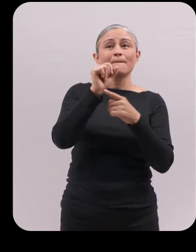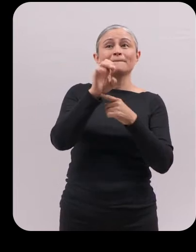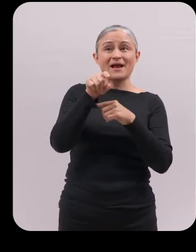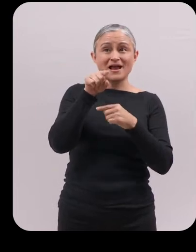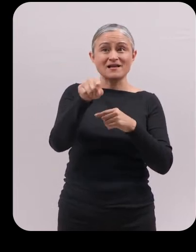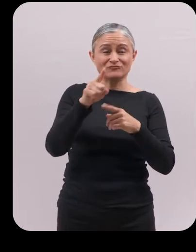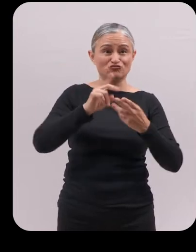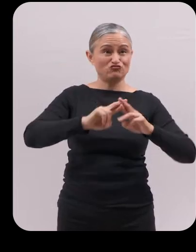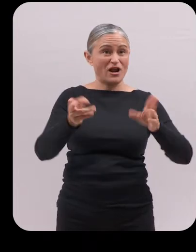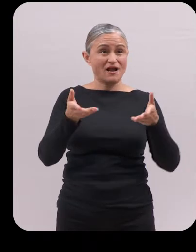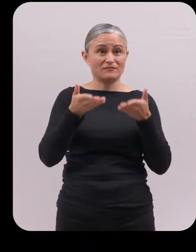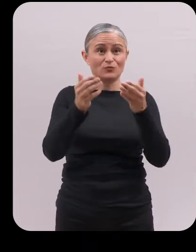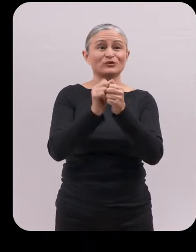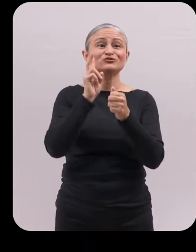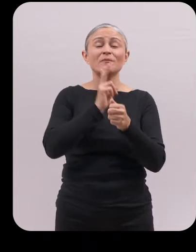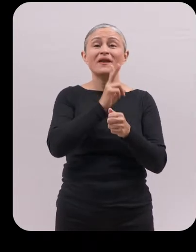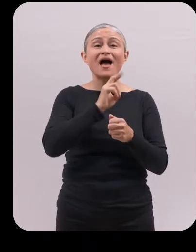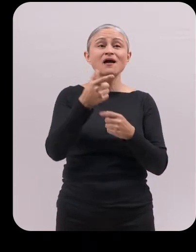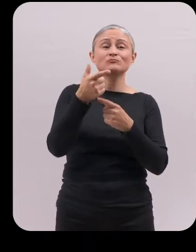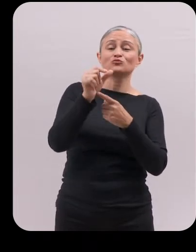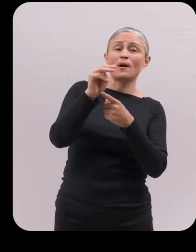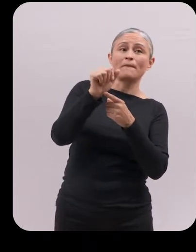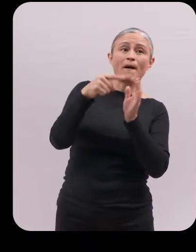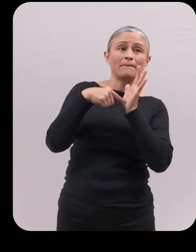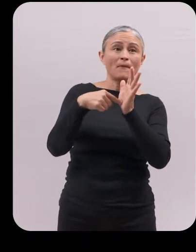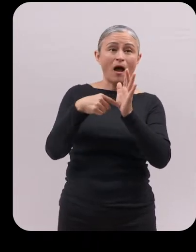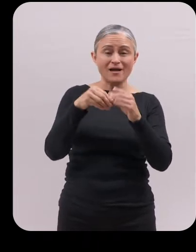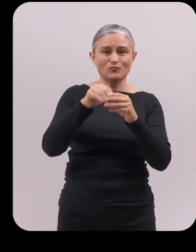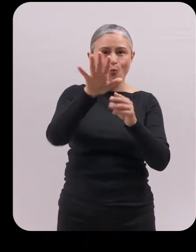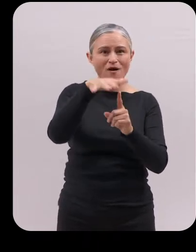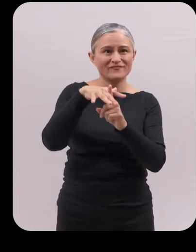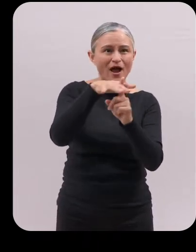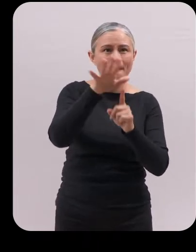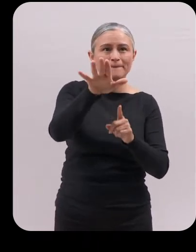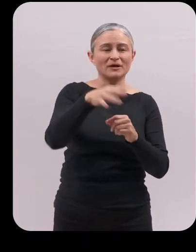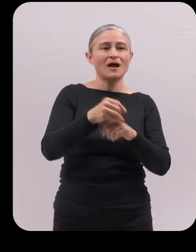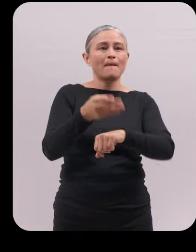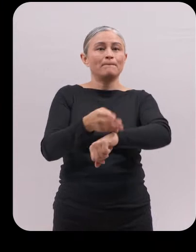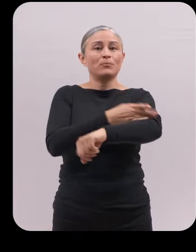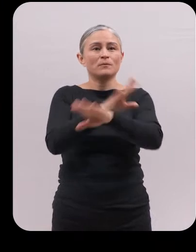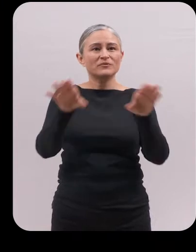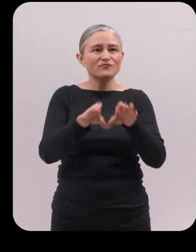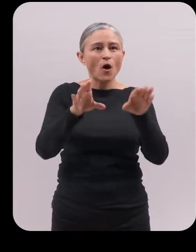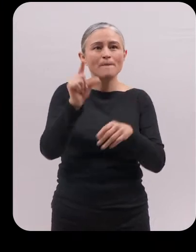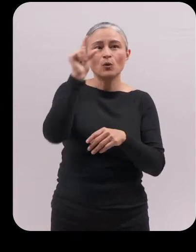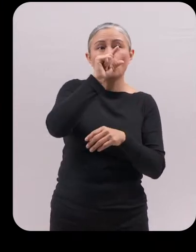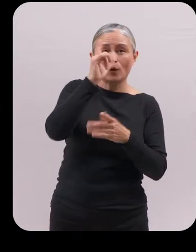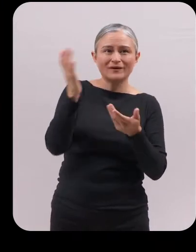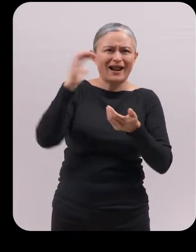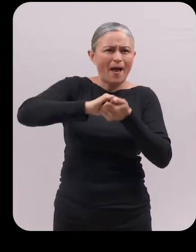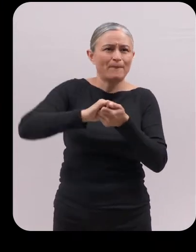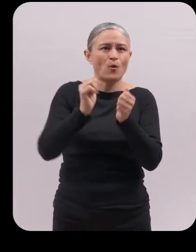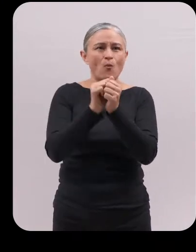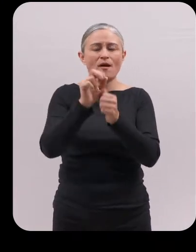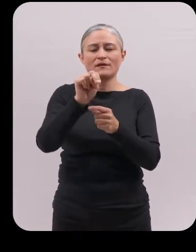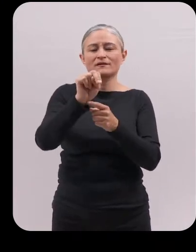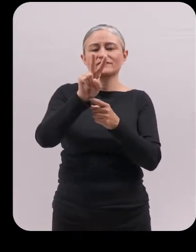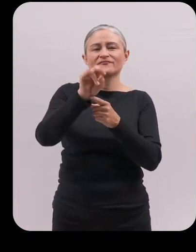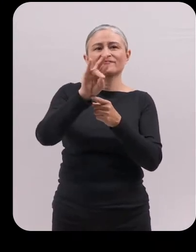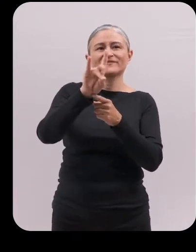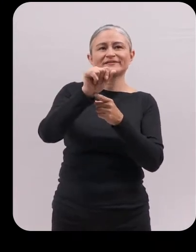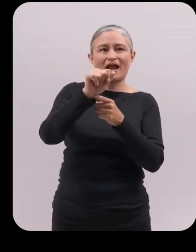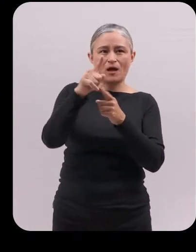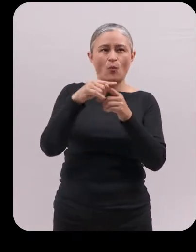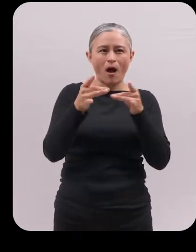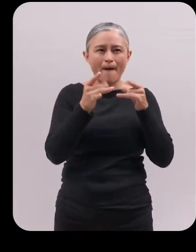with Gemini and Gemma models hosted in your environment. And to improve performance, Google also collaborated with NVIDIA to